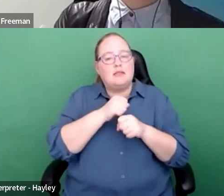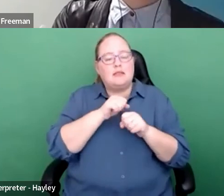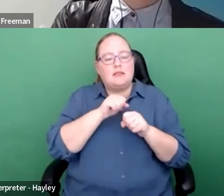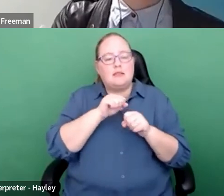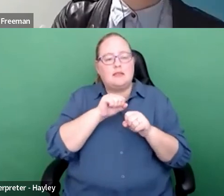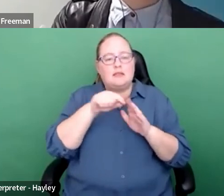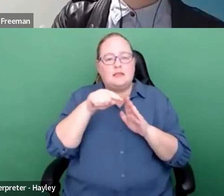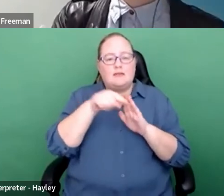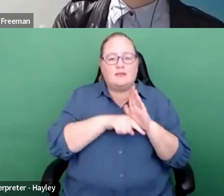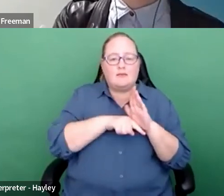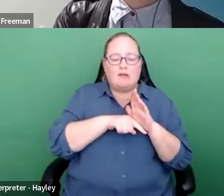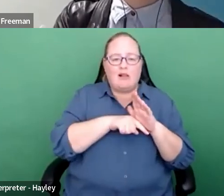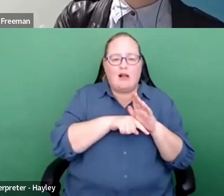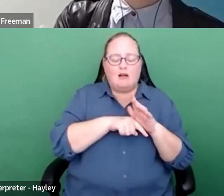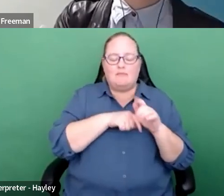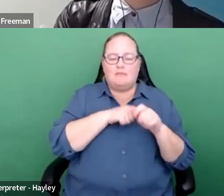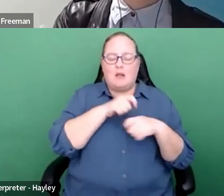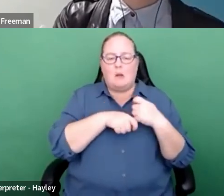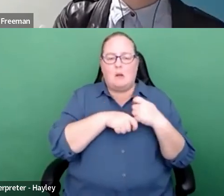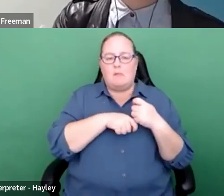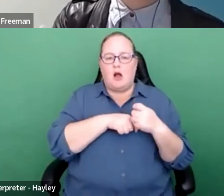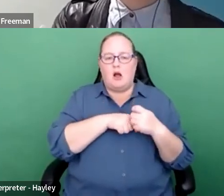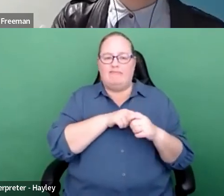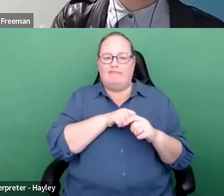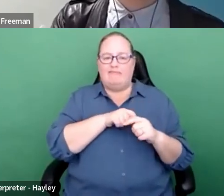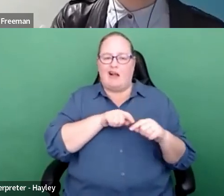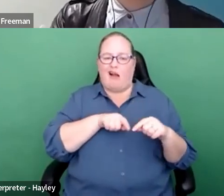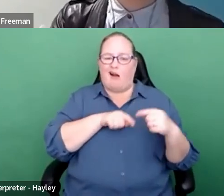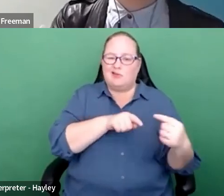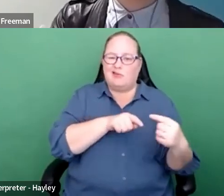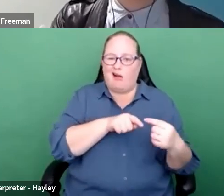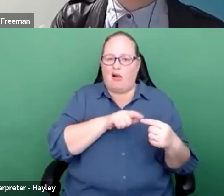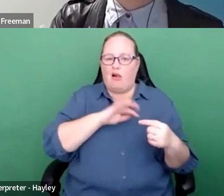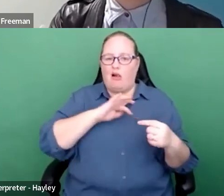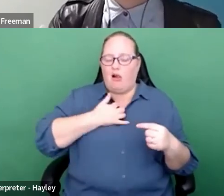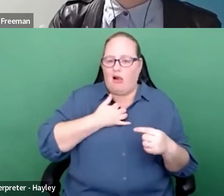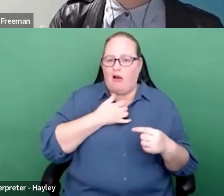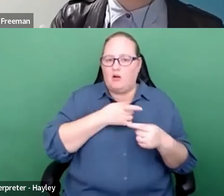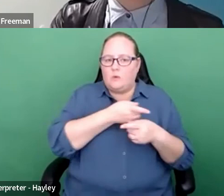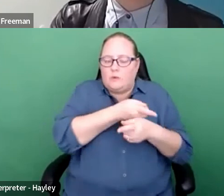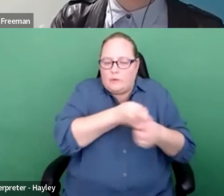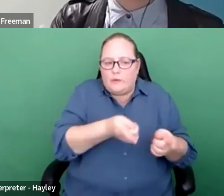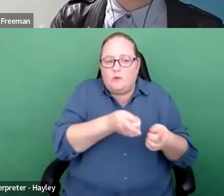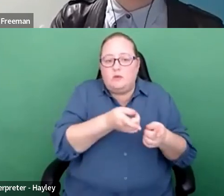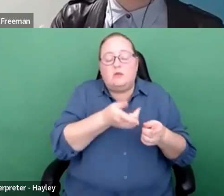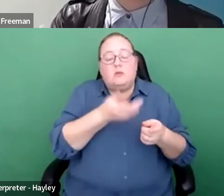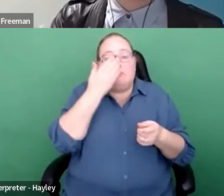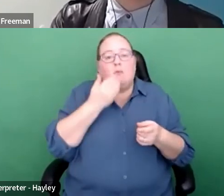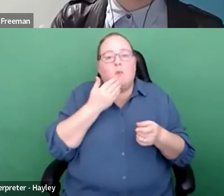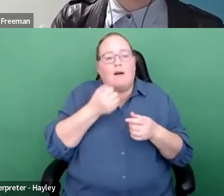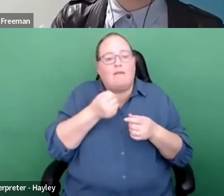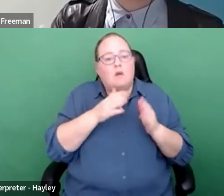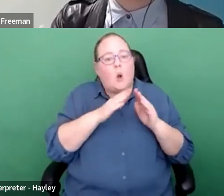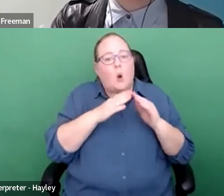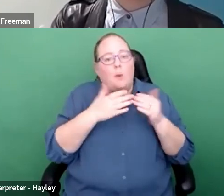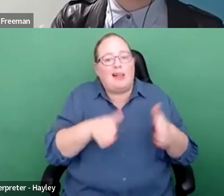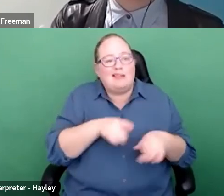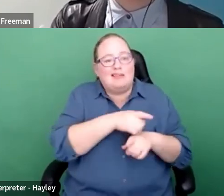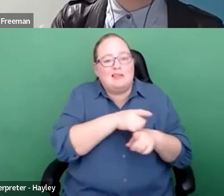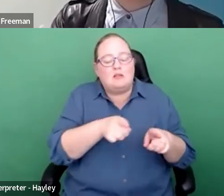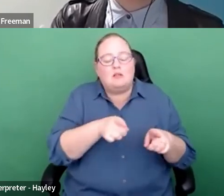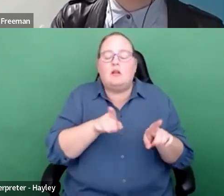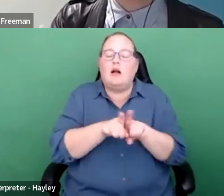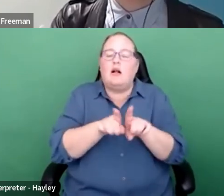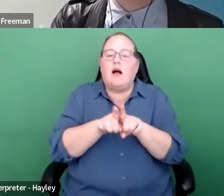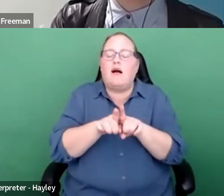hostile architecture, that's hostile to people experiencing homelessness, that, puts up these like, spikes and metal guards,